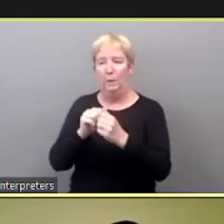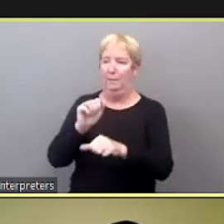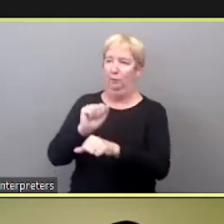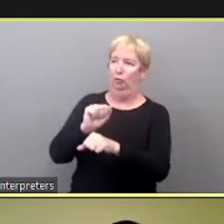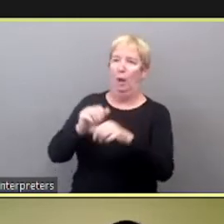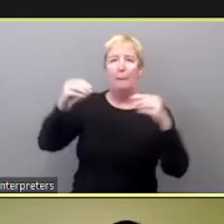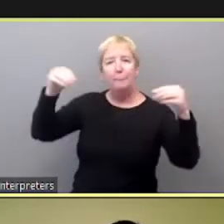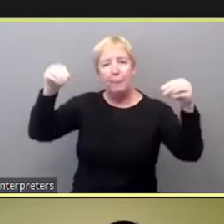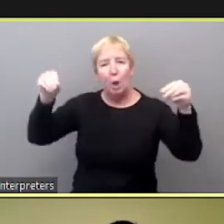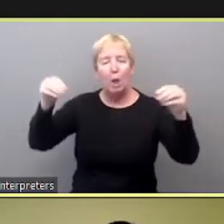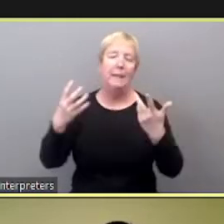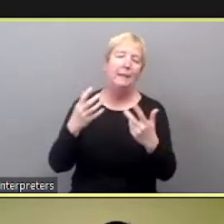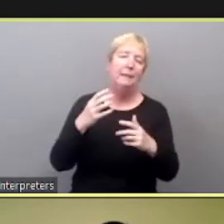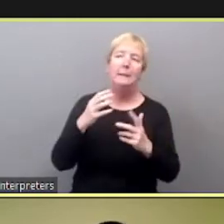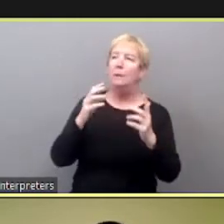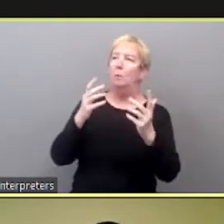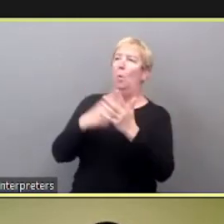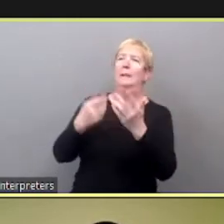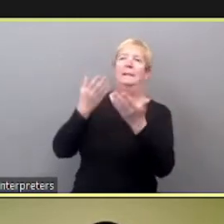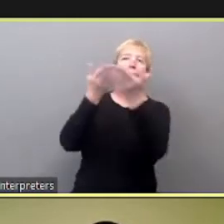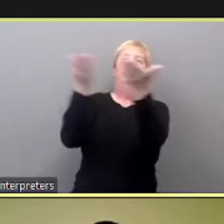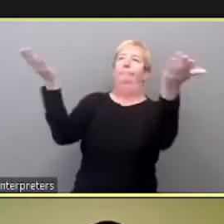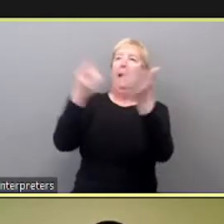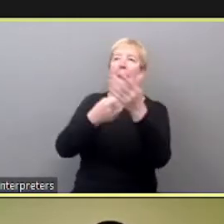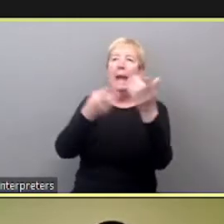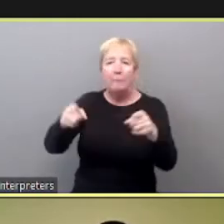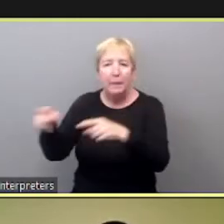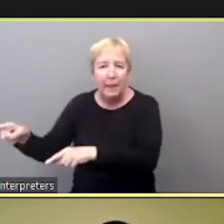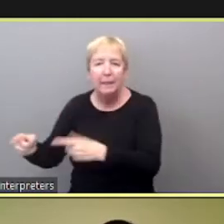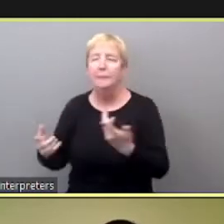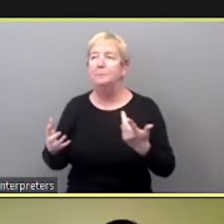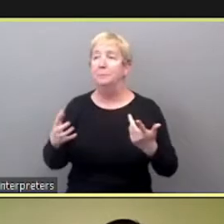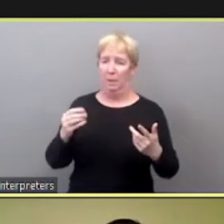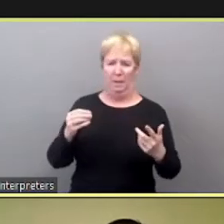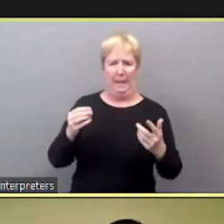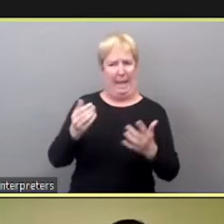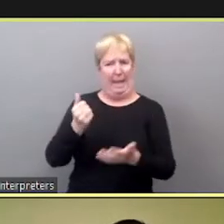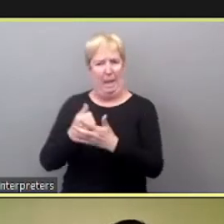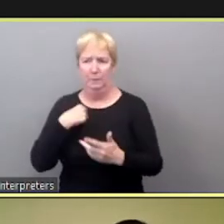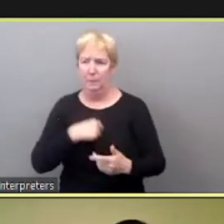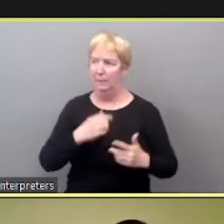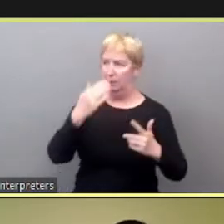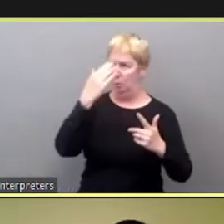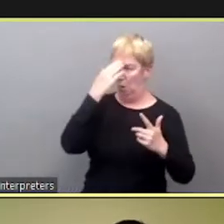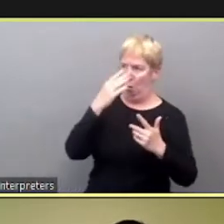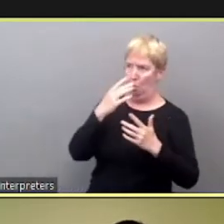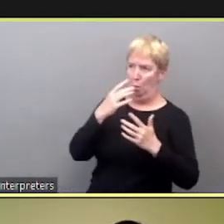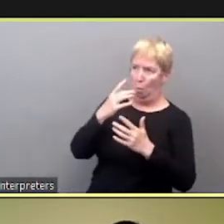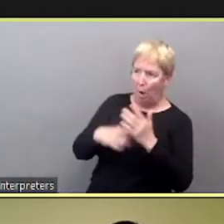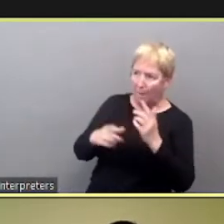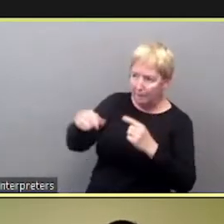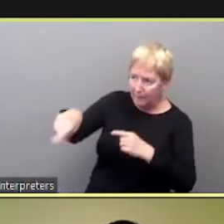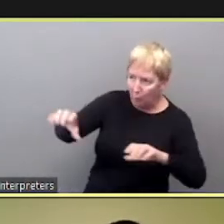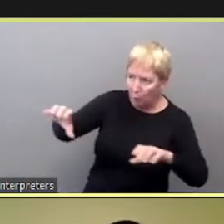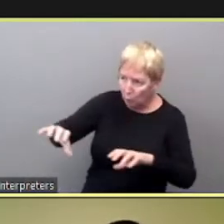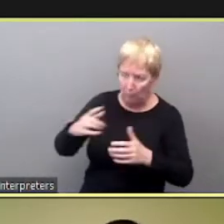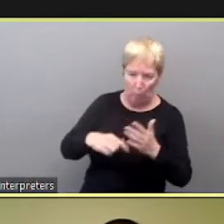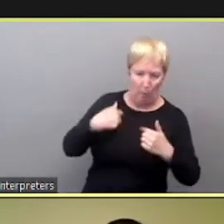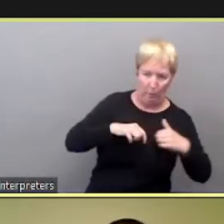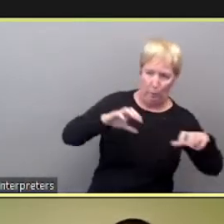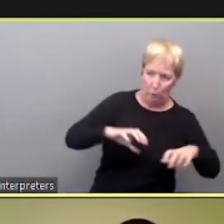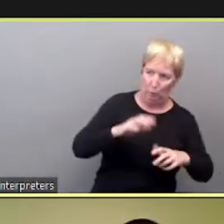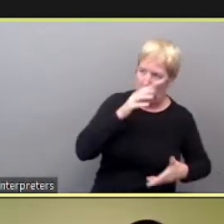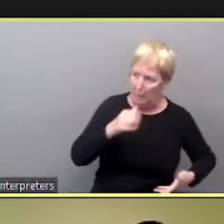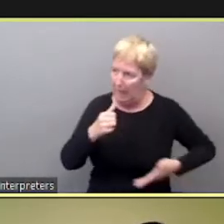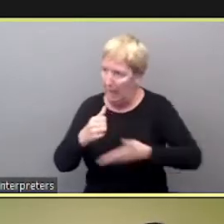careers outlook, so that we know that the decisions we're helping job seekers make is really rooted in an occupation or a career